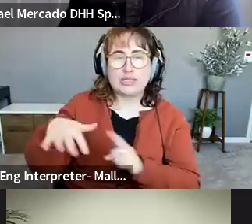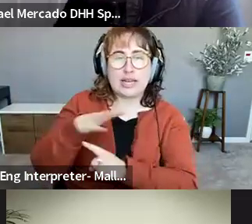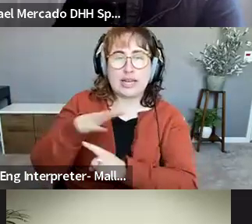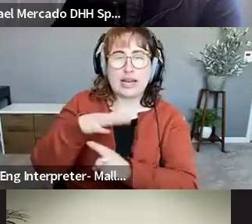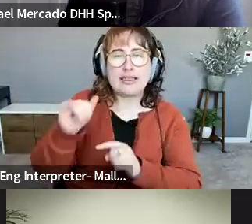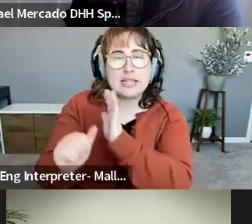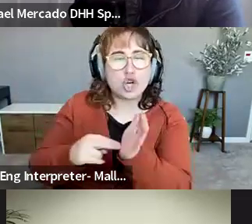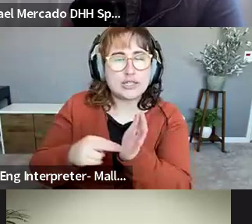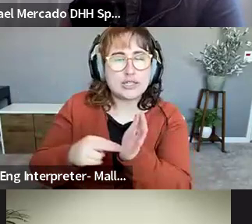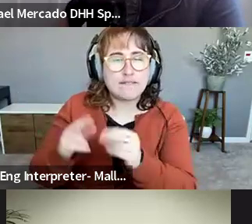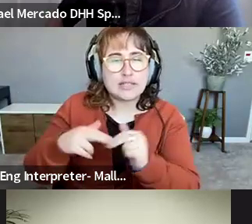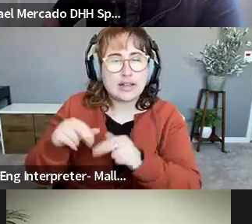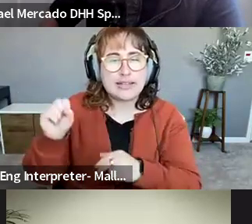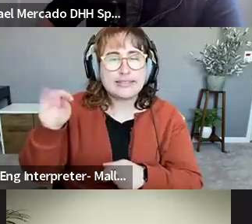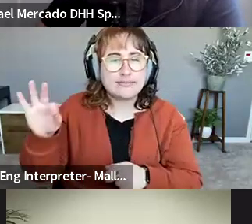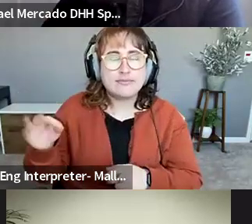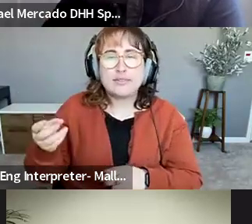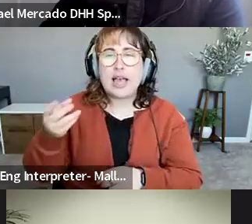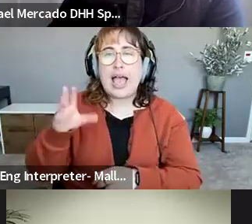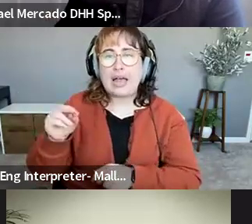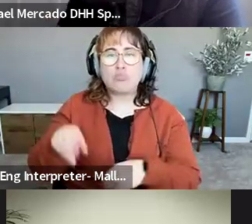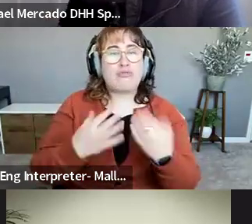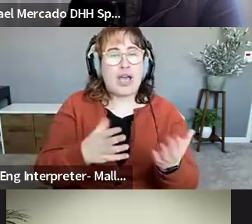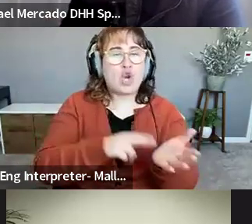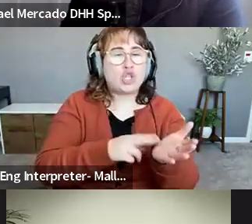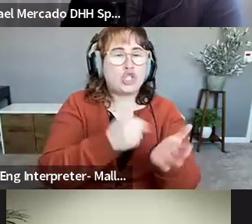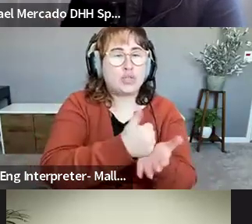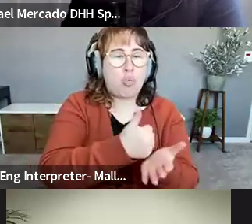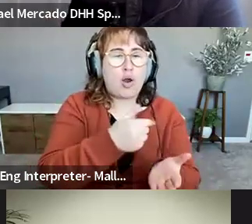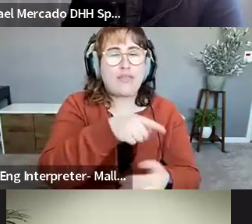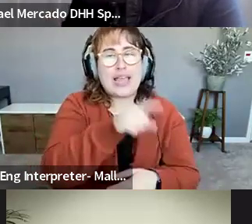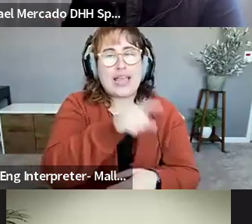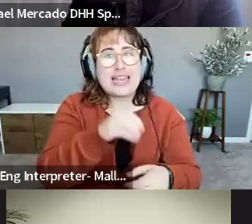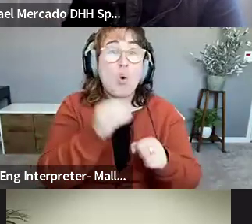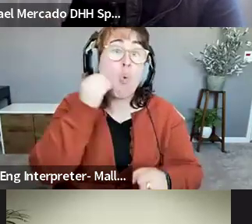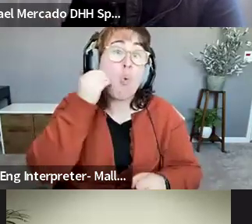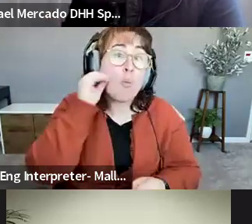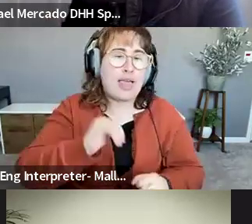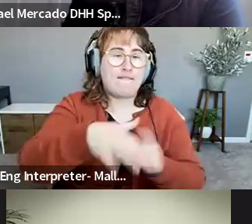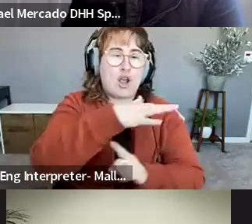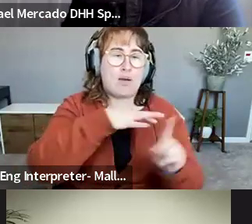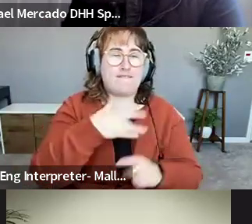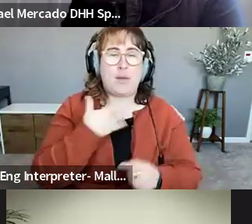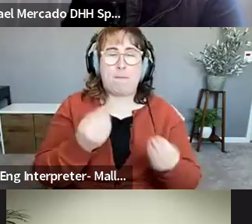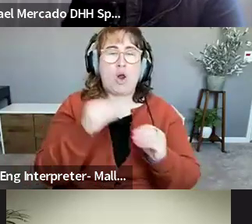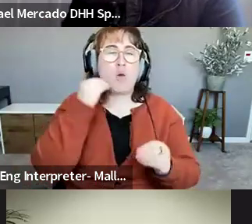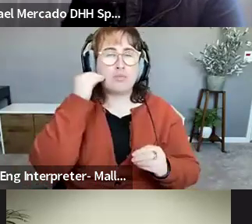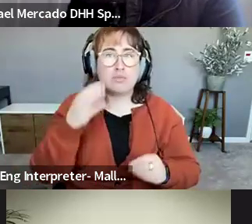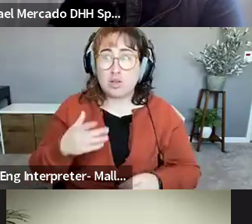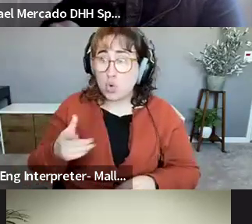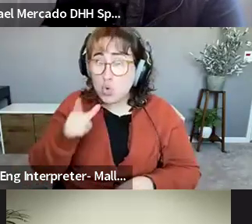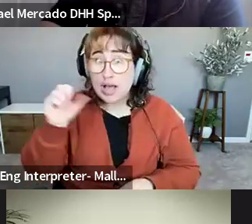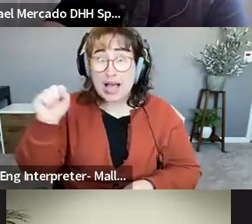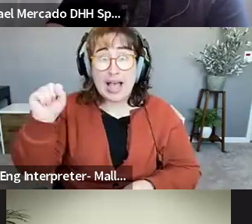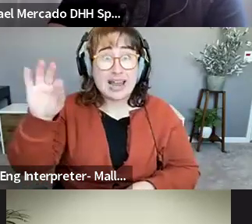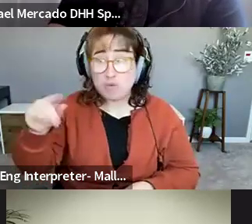skilled nursing facilities, right? And really be able to provide the nursing support they need in a home-like environment, right? To get some of these younger folks out of